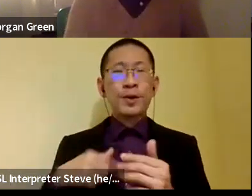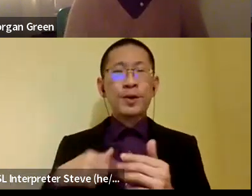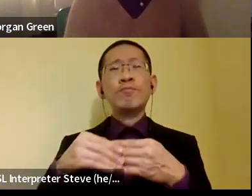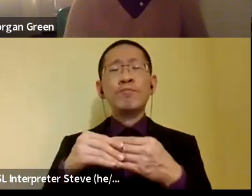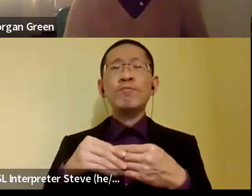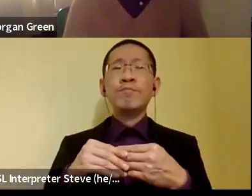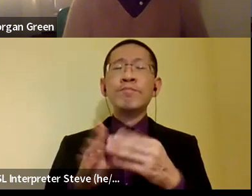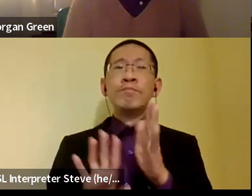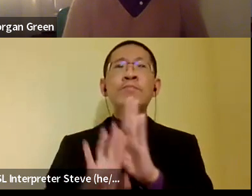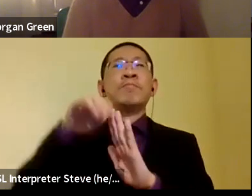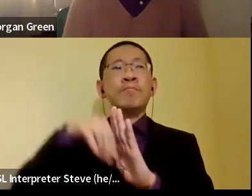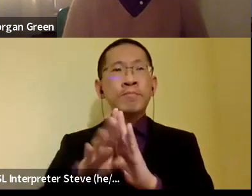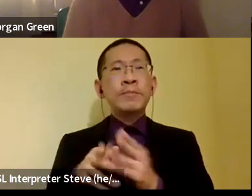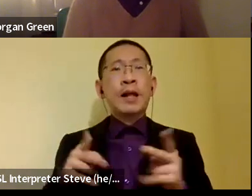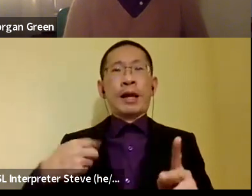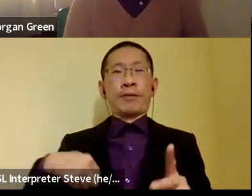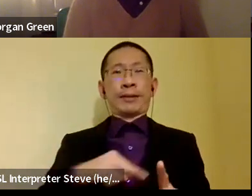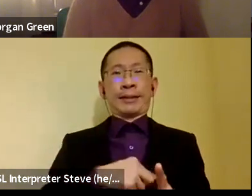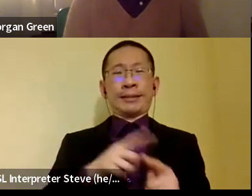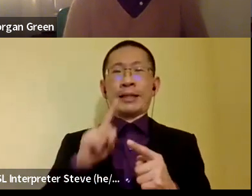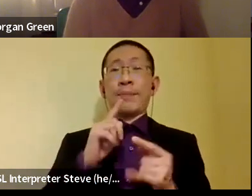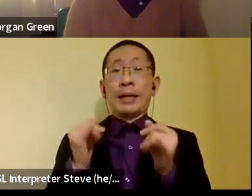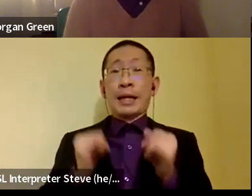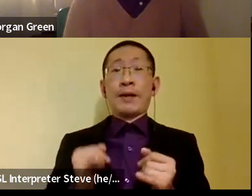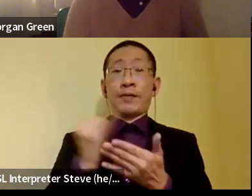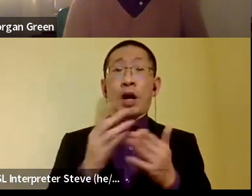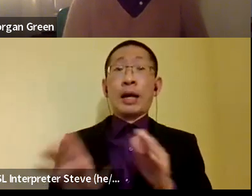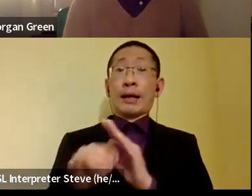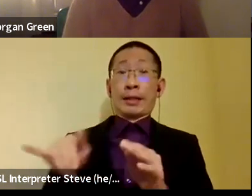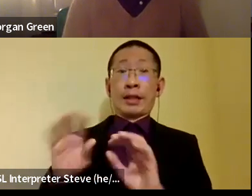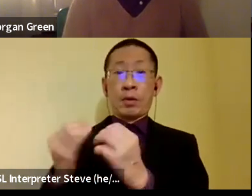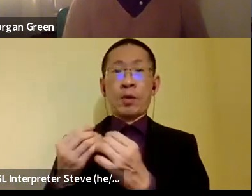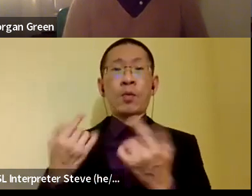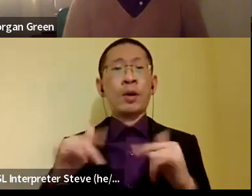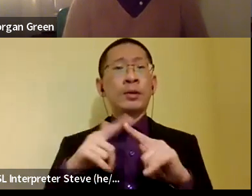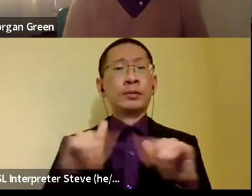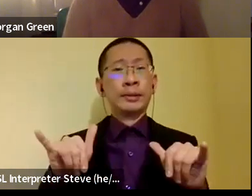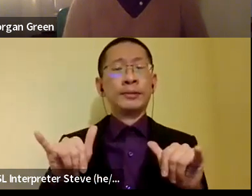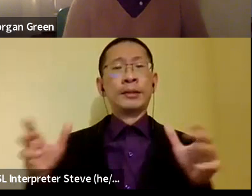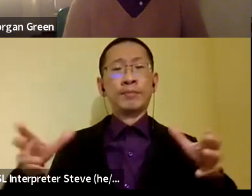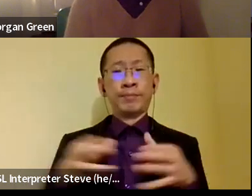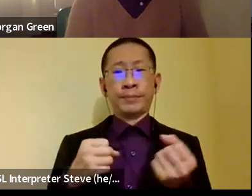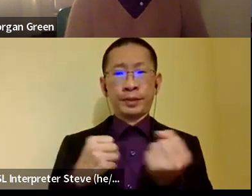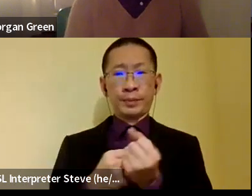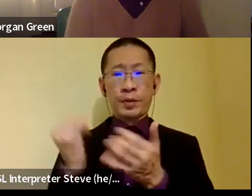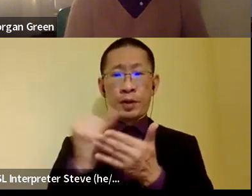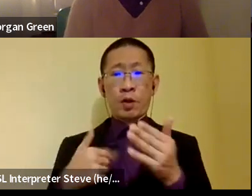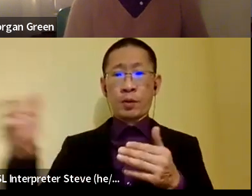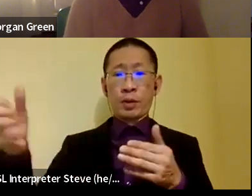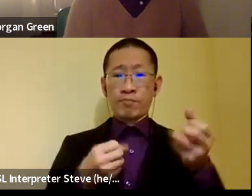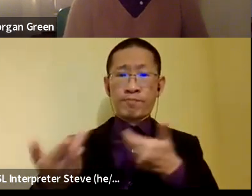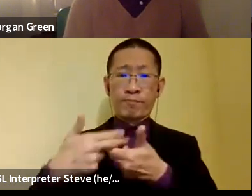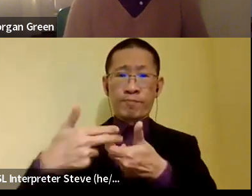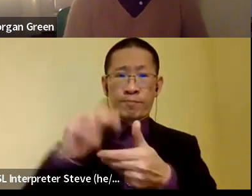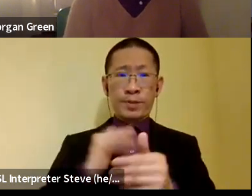and allow ourselves to be individual artists outside of the organization while also coming together and supporting the artists that we're bringing into the